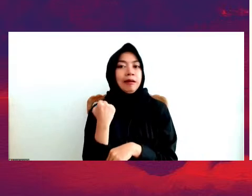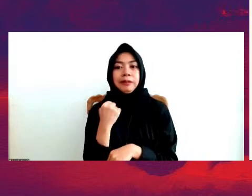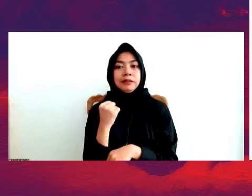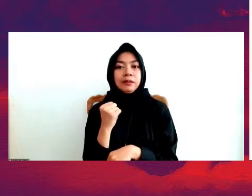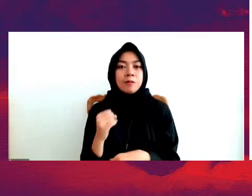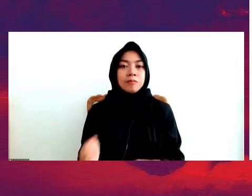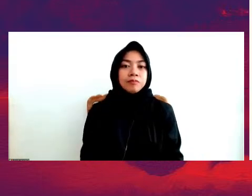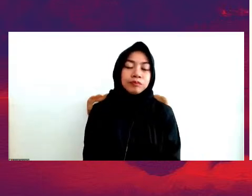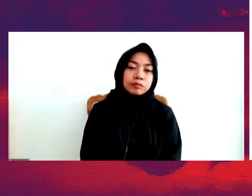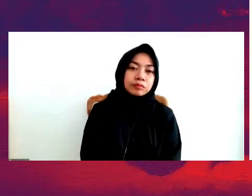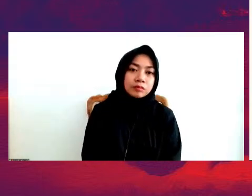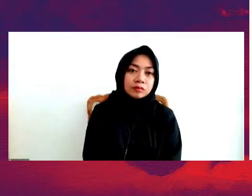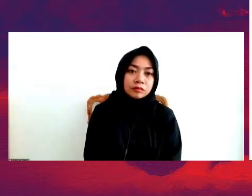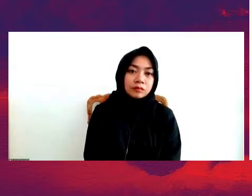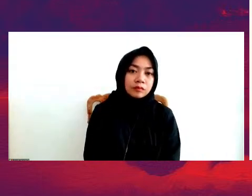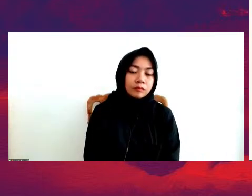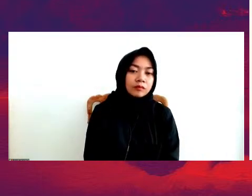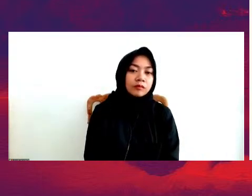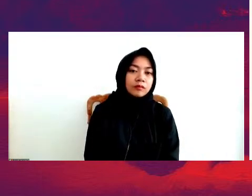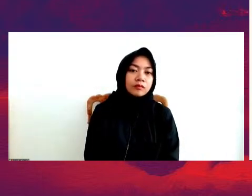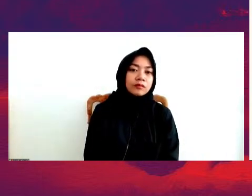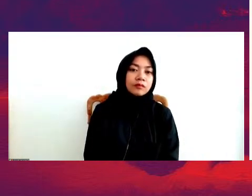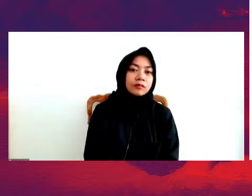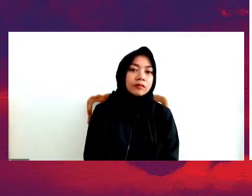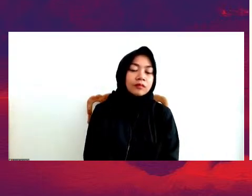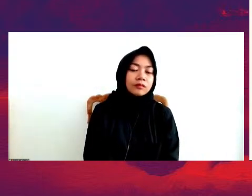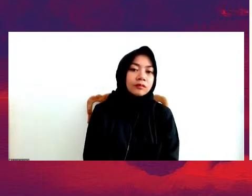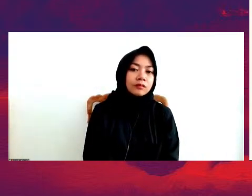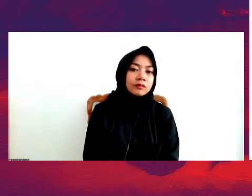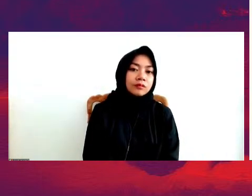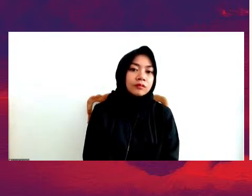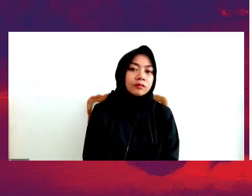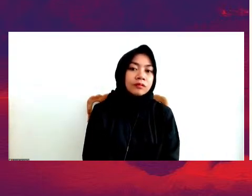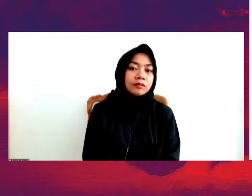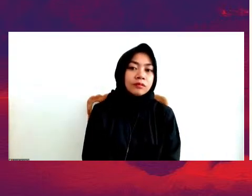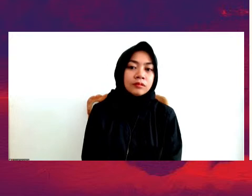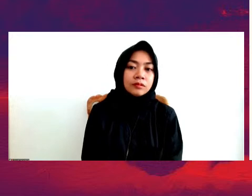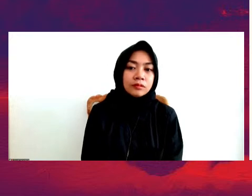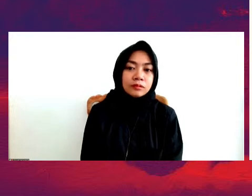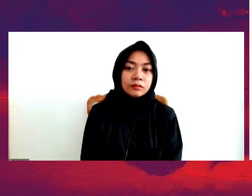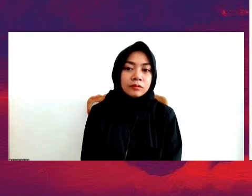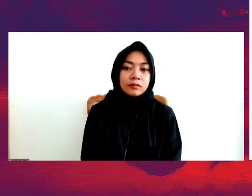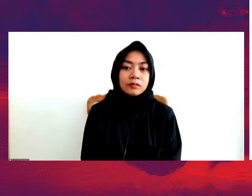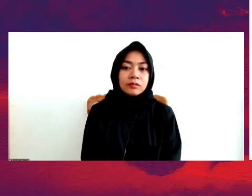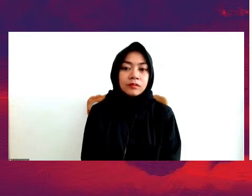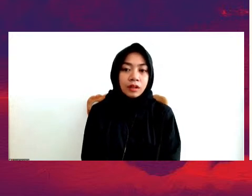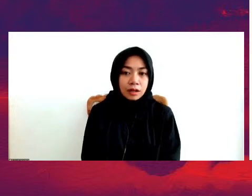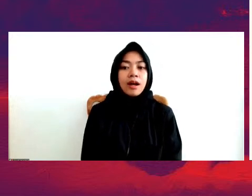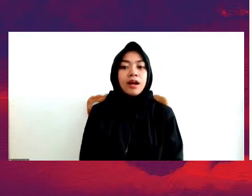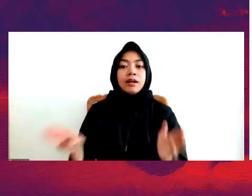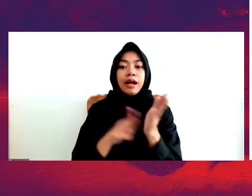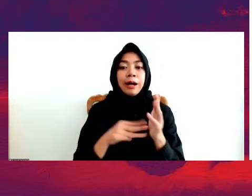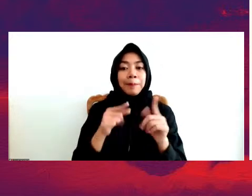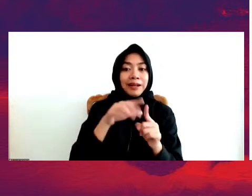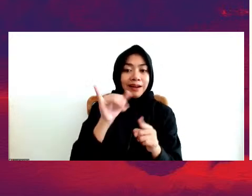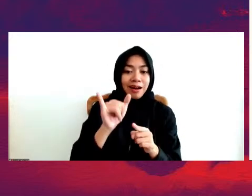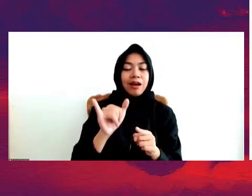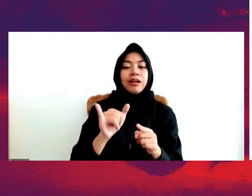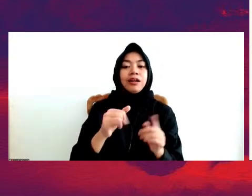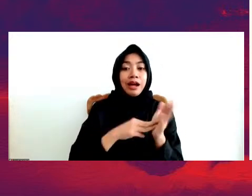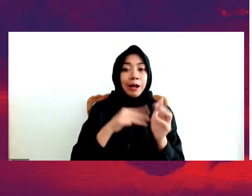identified as MPI poor if she or he is deprived in 1/3 or more of the